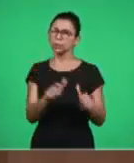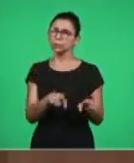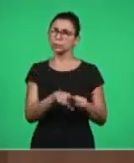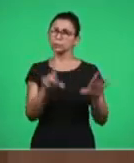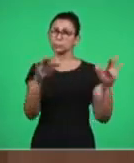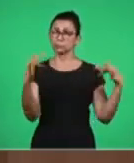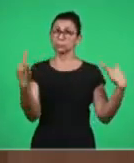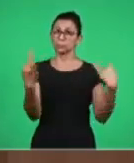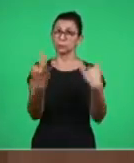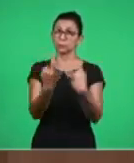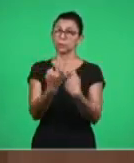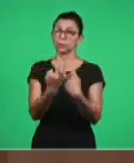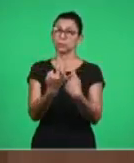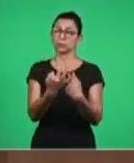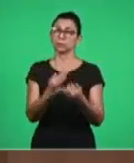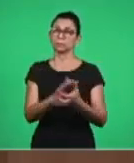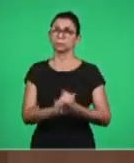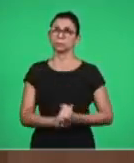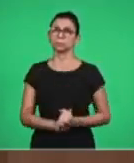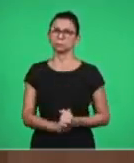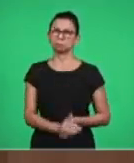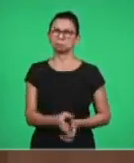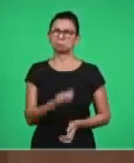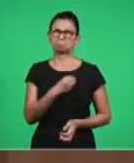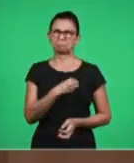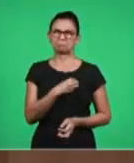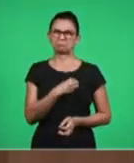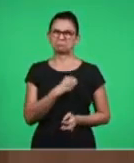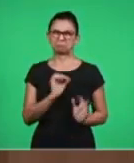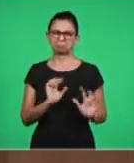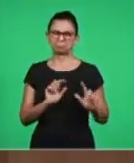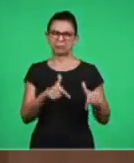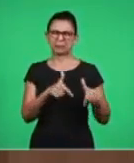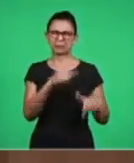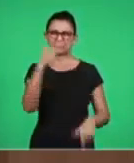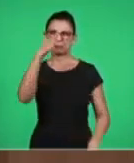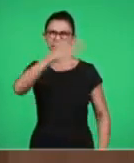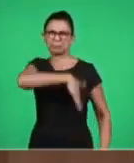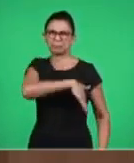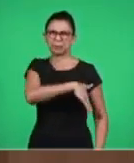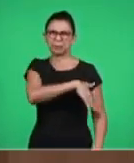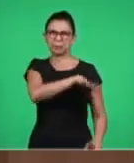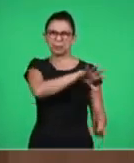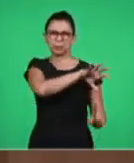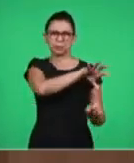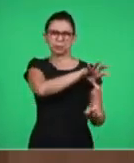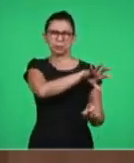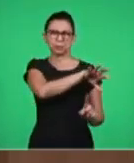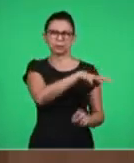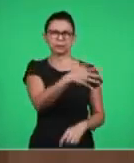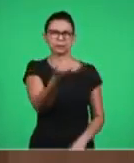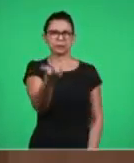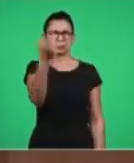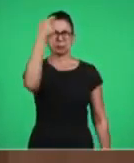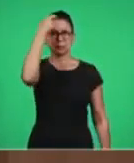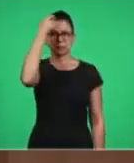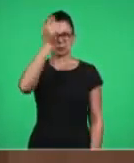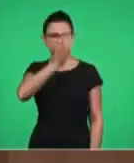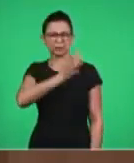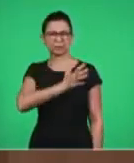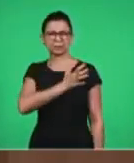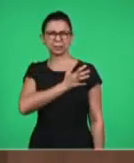including in your own families. There is a dark cloud that controls the minds and hearts.